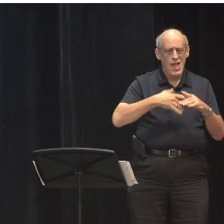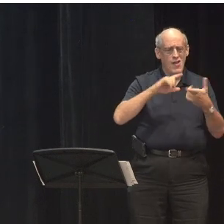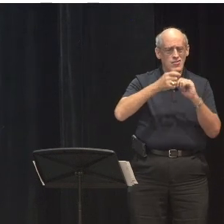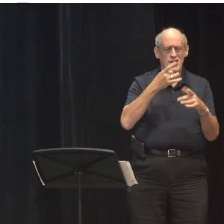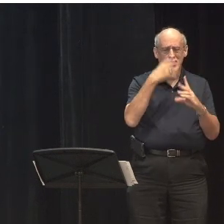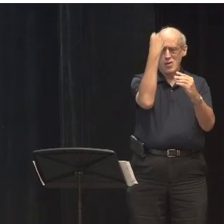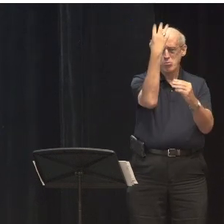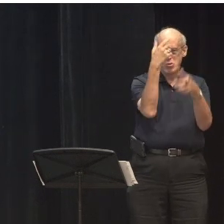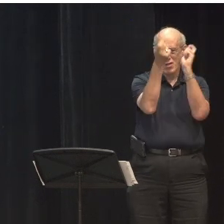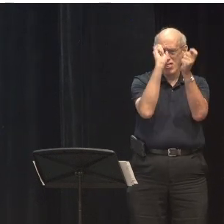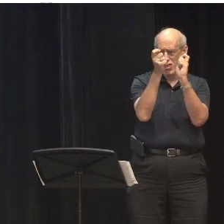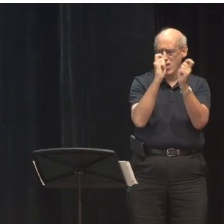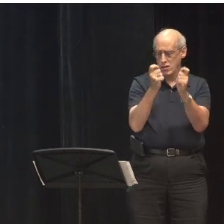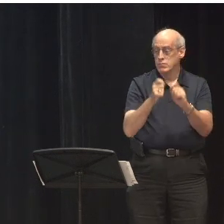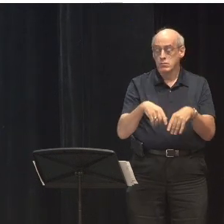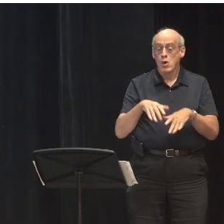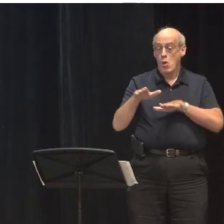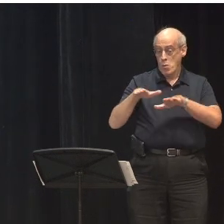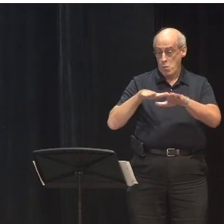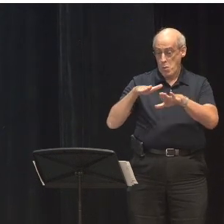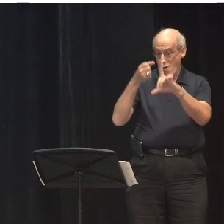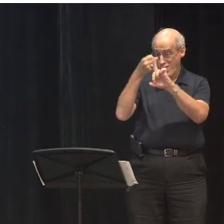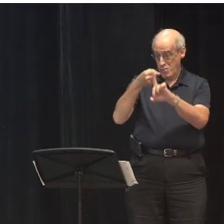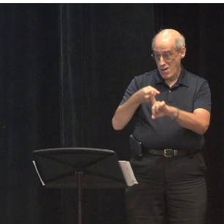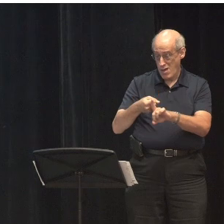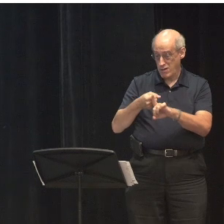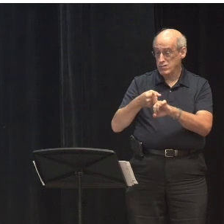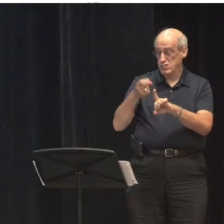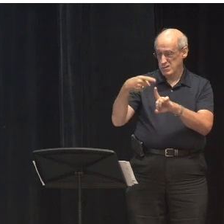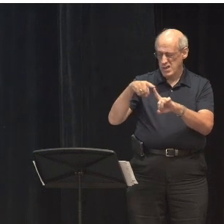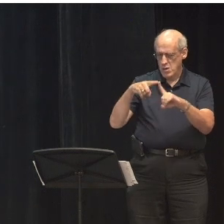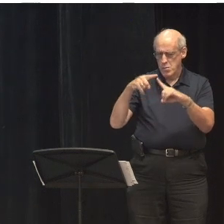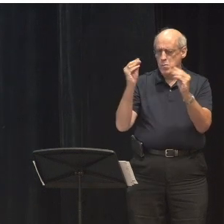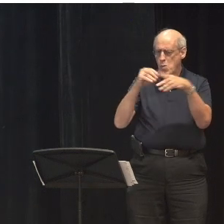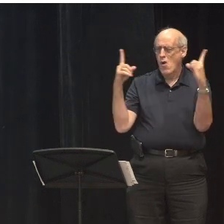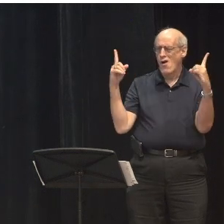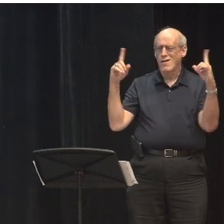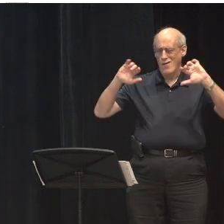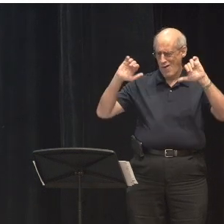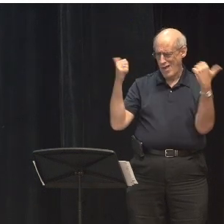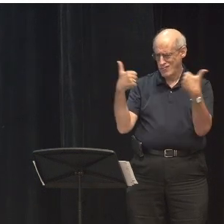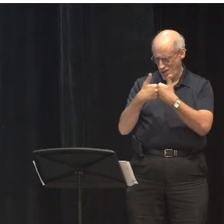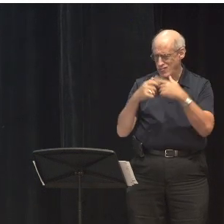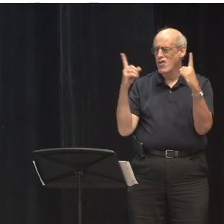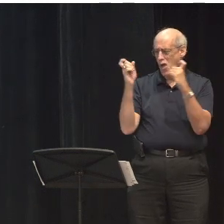changes. The pedestrian impacts were a little more challenging, but